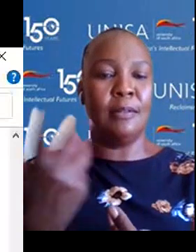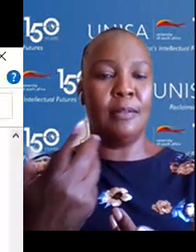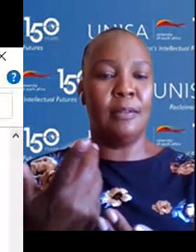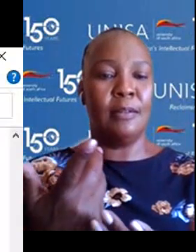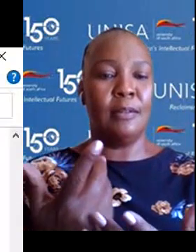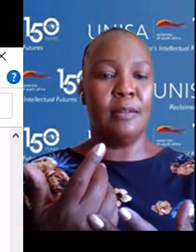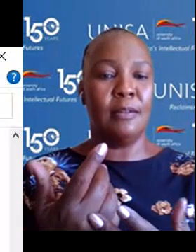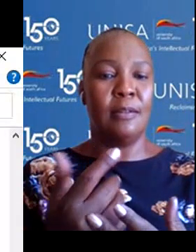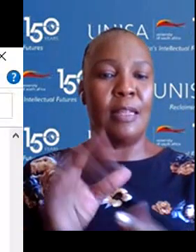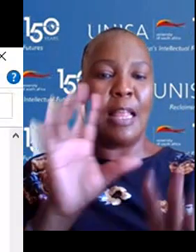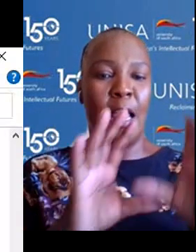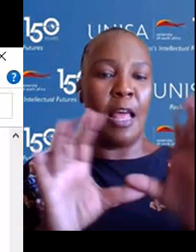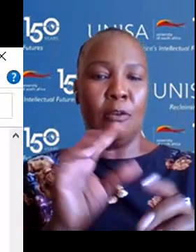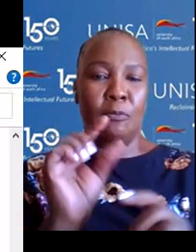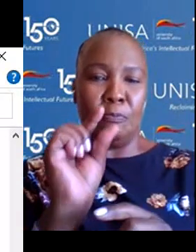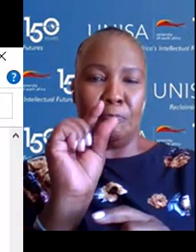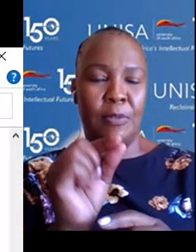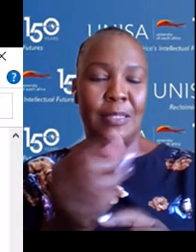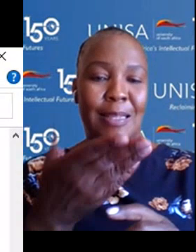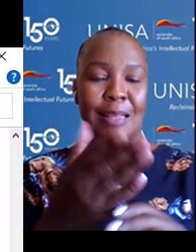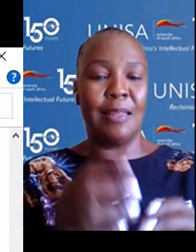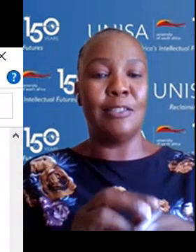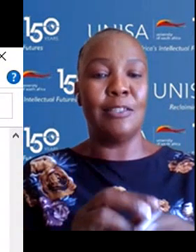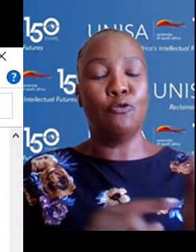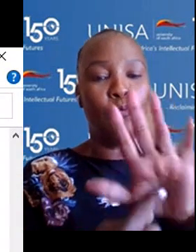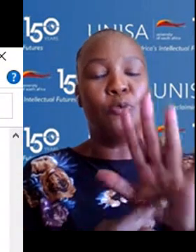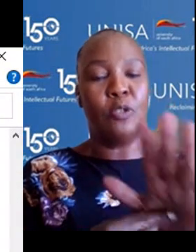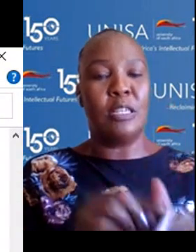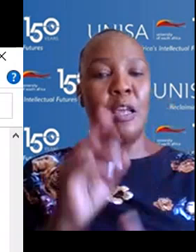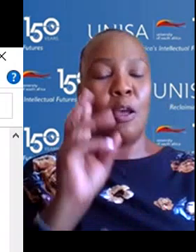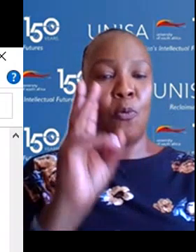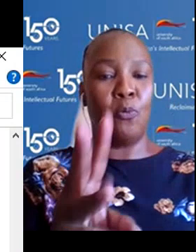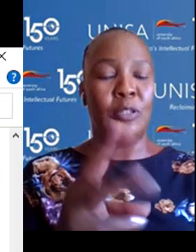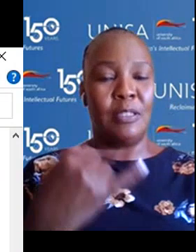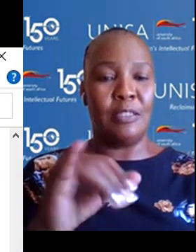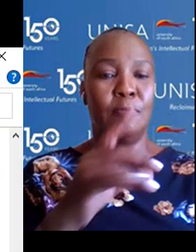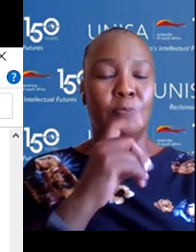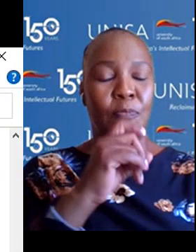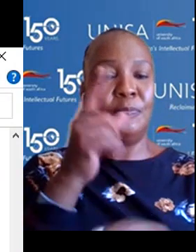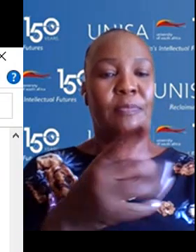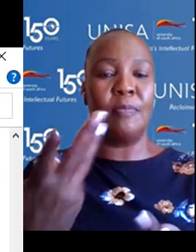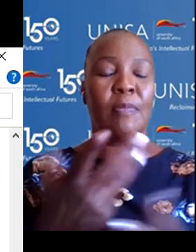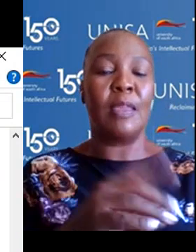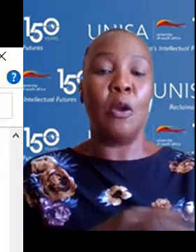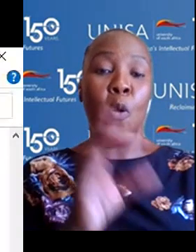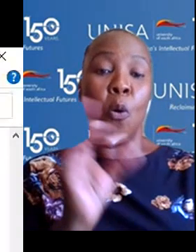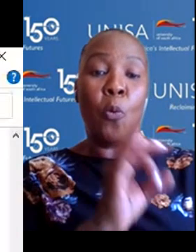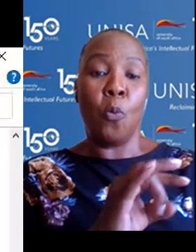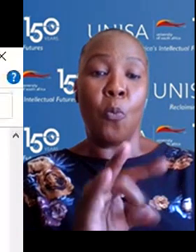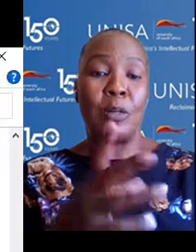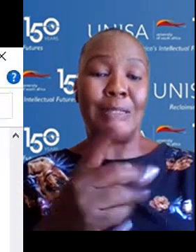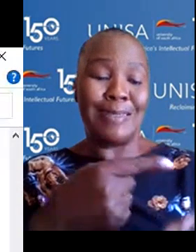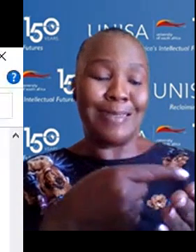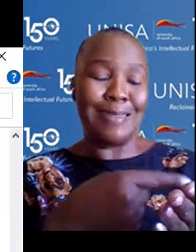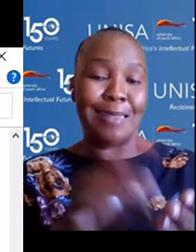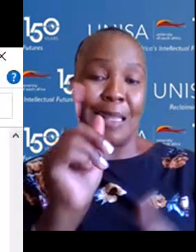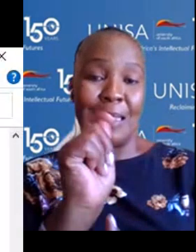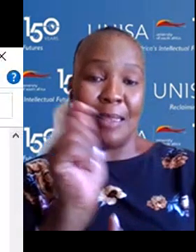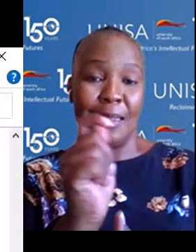symbol indicating that I'm going to still synchronize. Now, once I see the green tick, that means